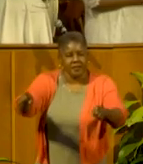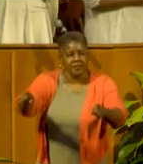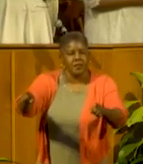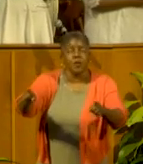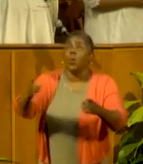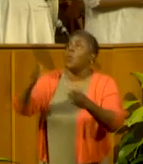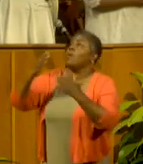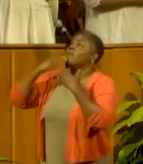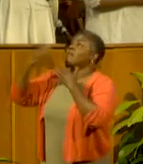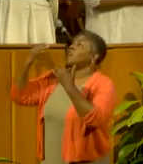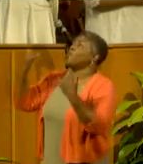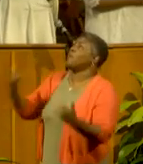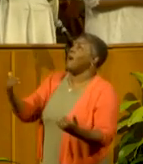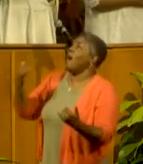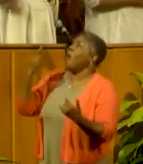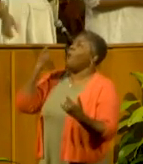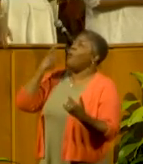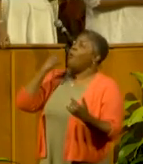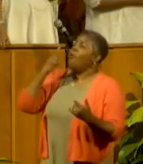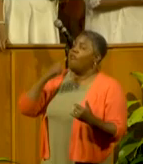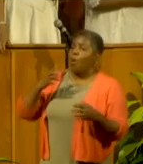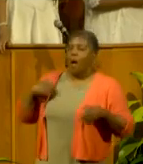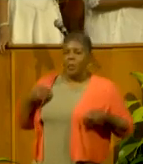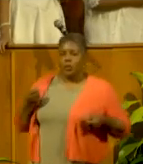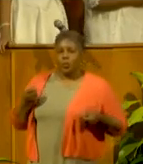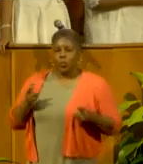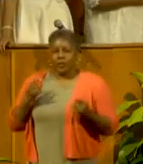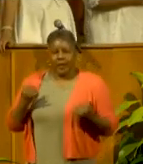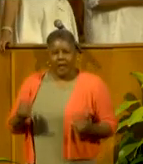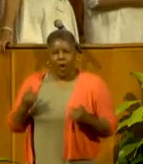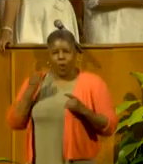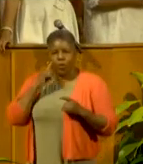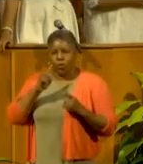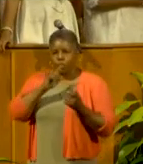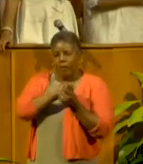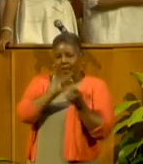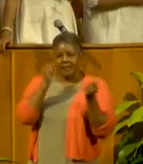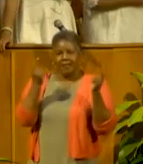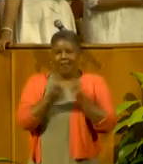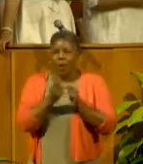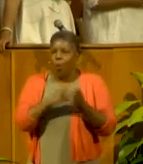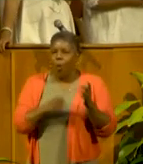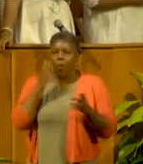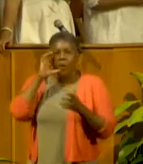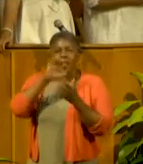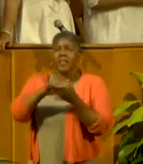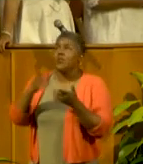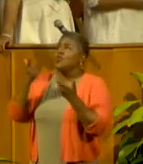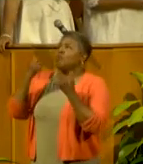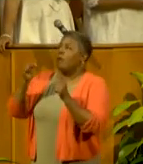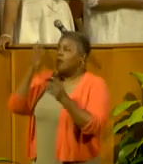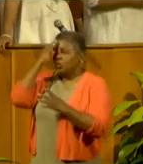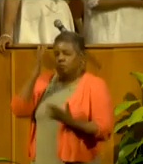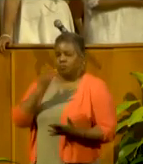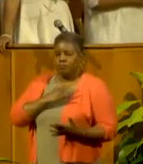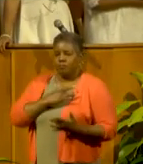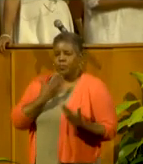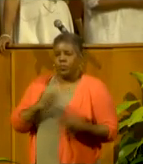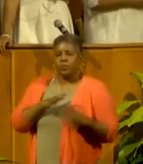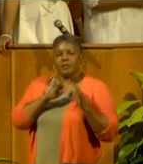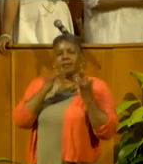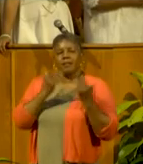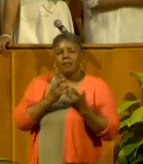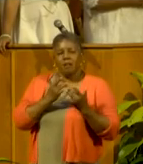We thank you now for an opportunity to translate what we believe you are trying to get to our hearts.